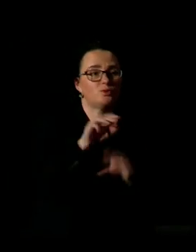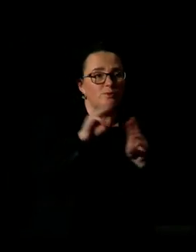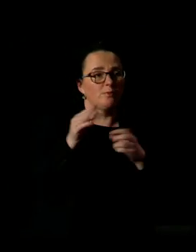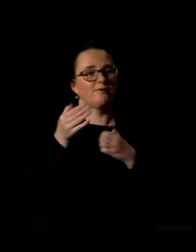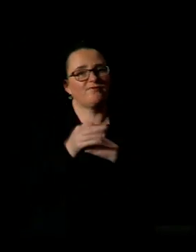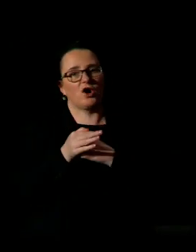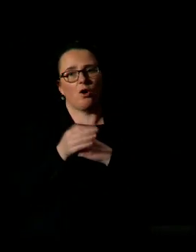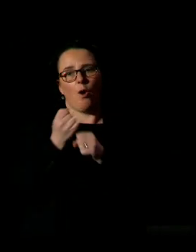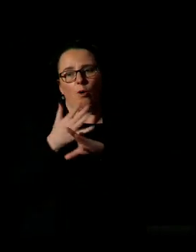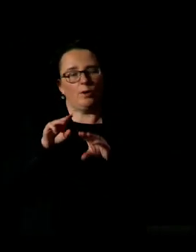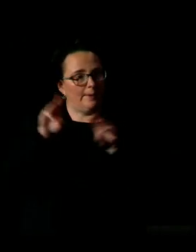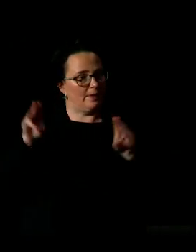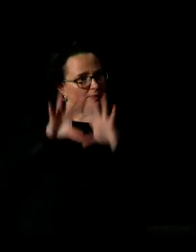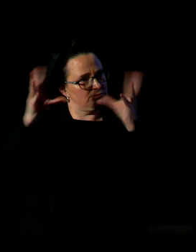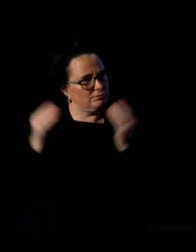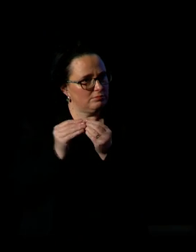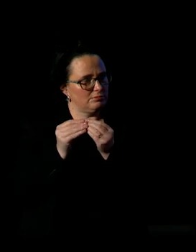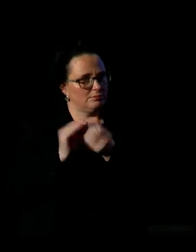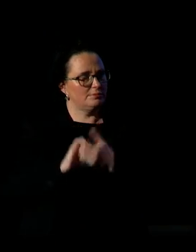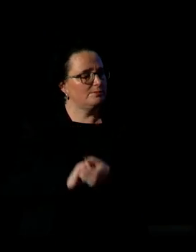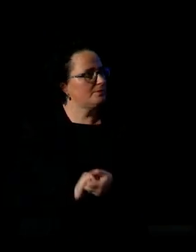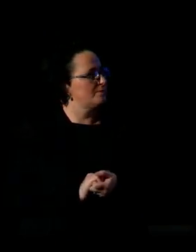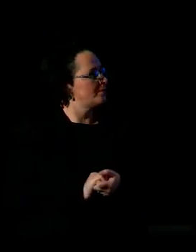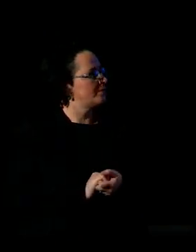but for mankind as a whole.